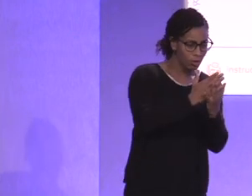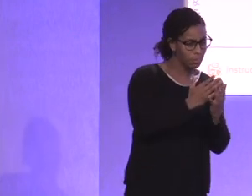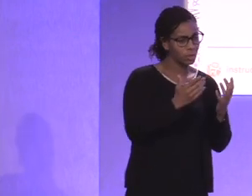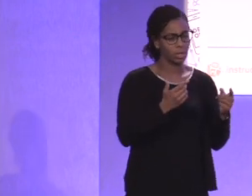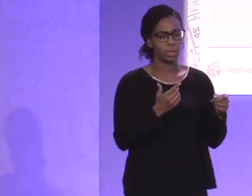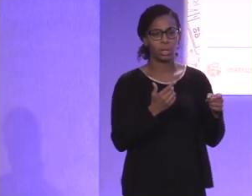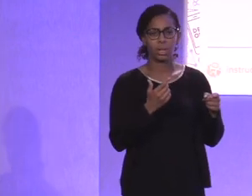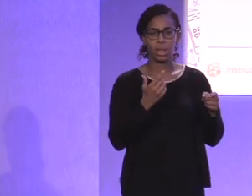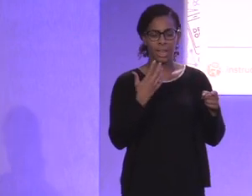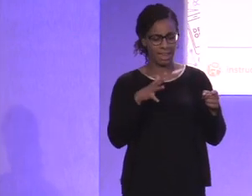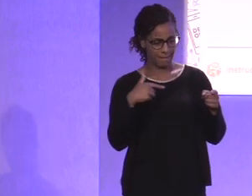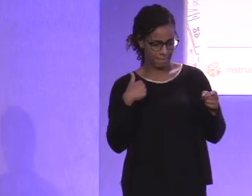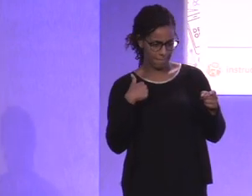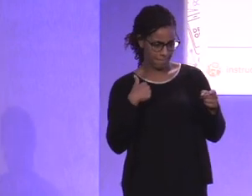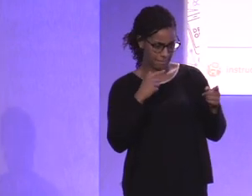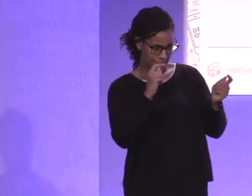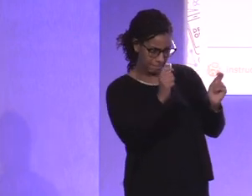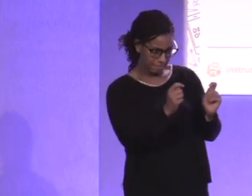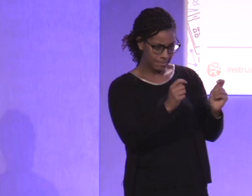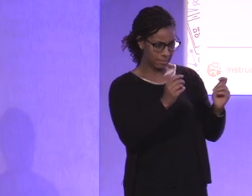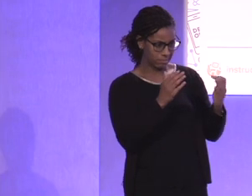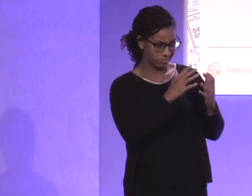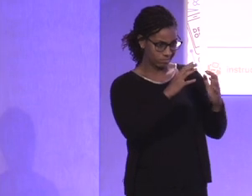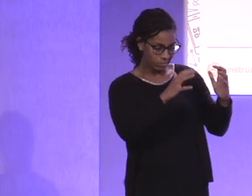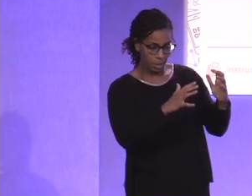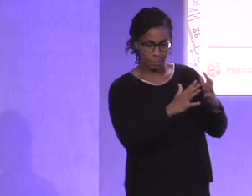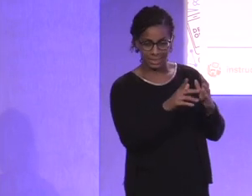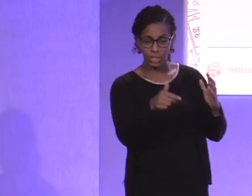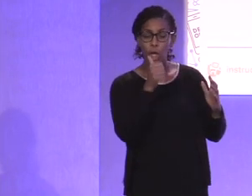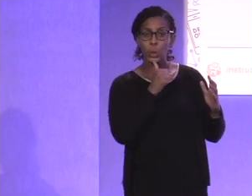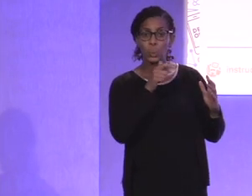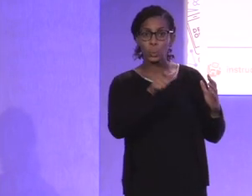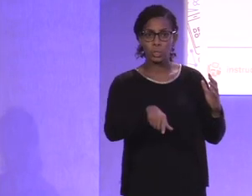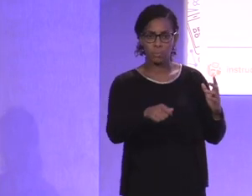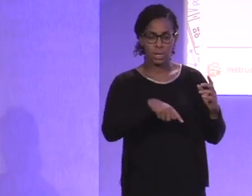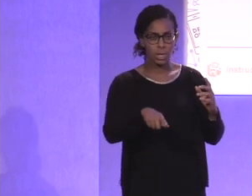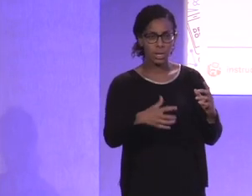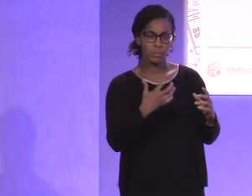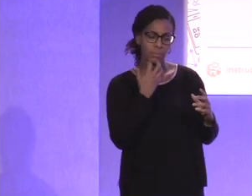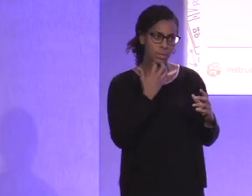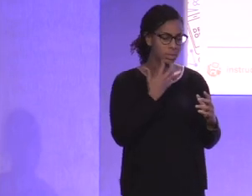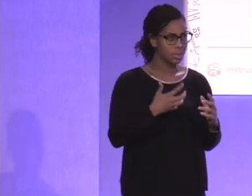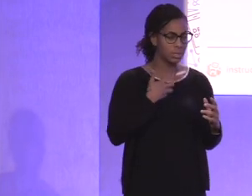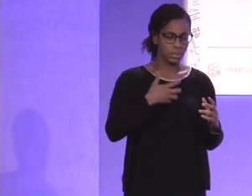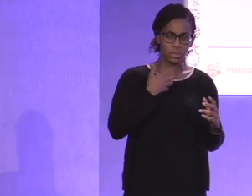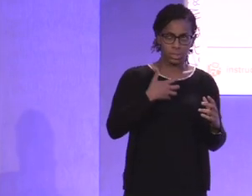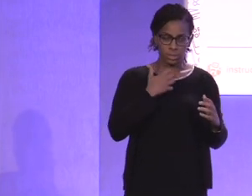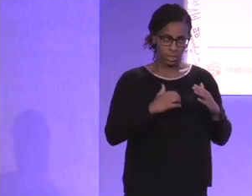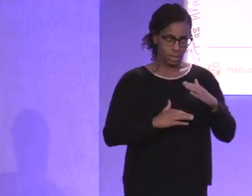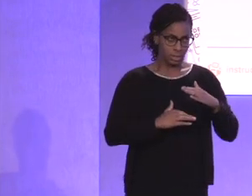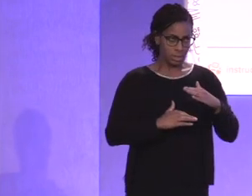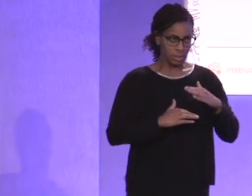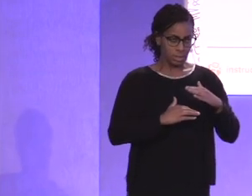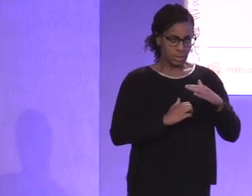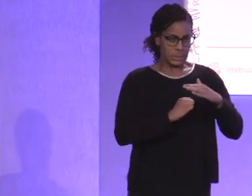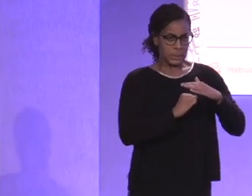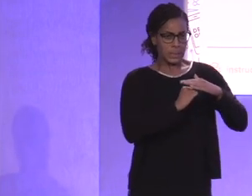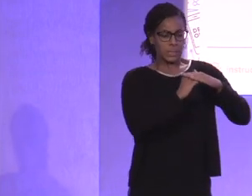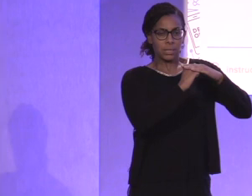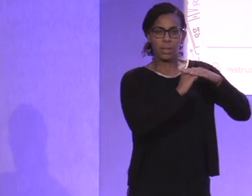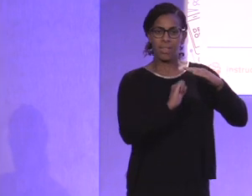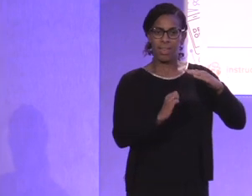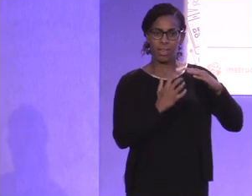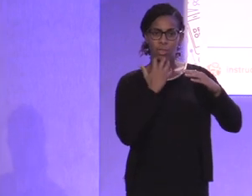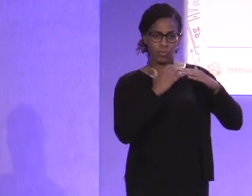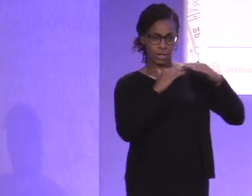have disturbed our users to the point where we're approaching their threshold of pain, we agree that